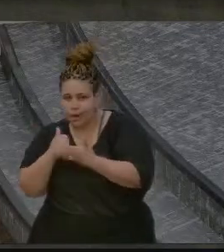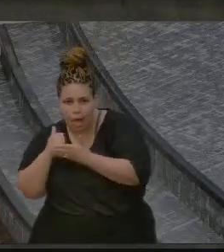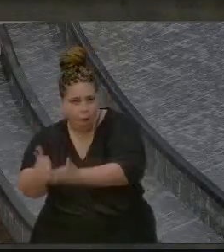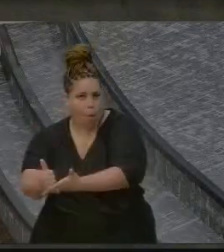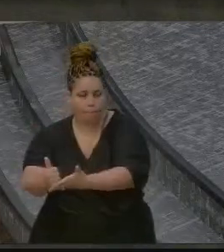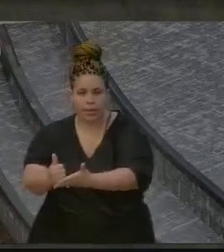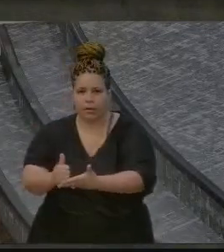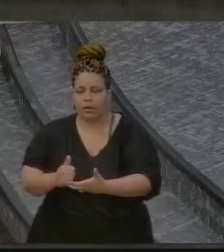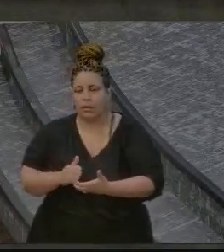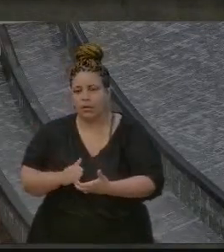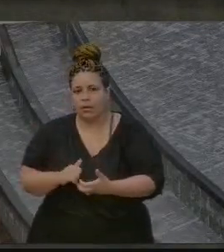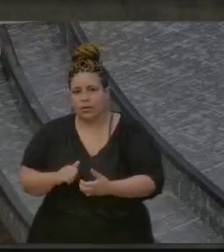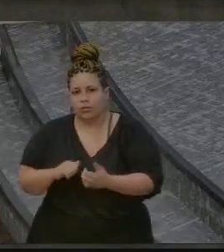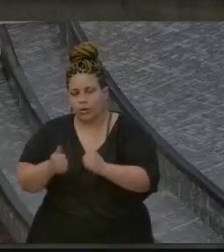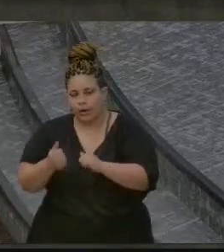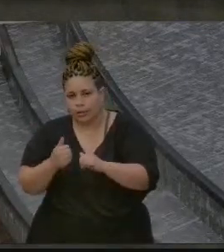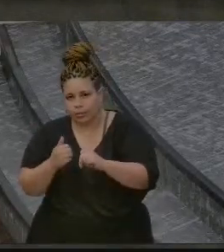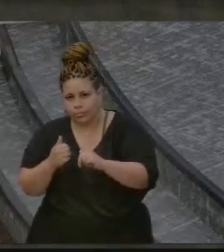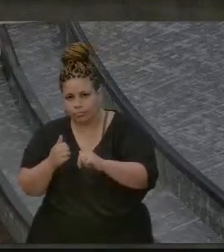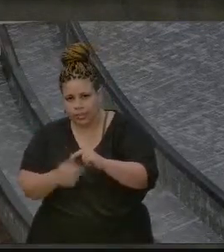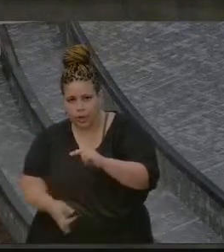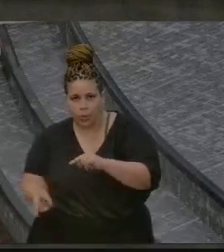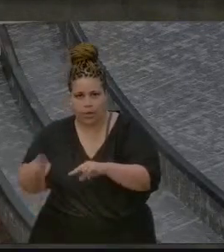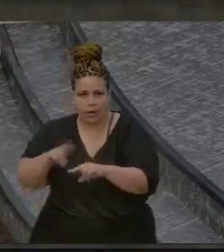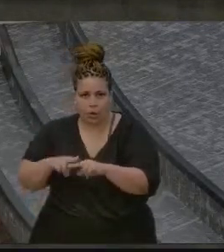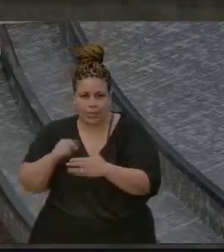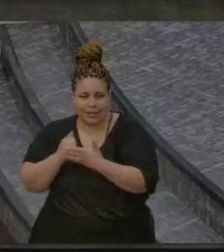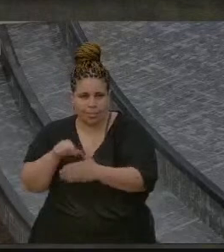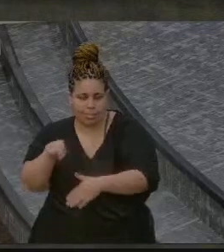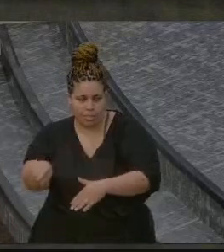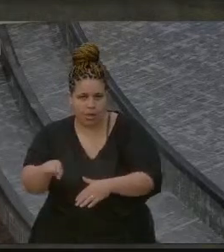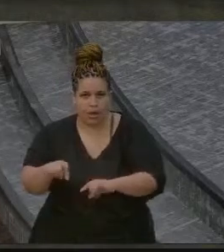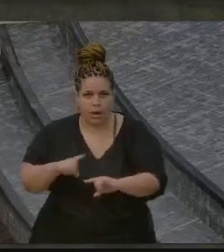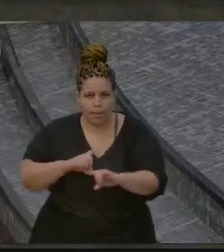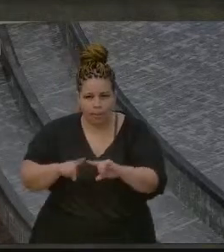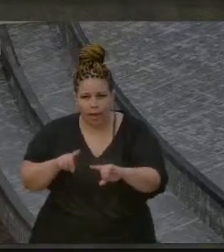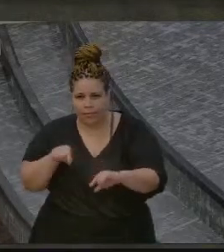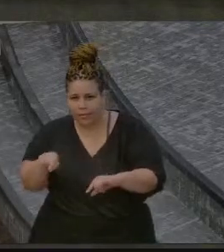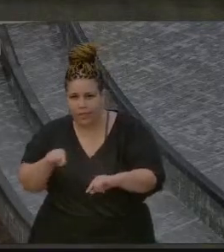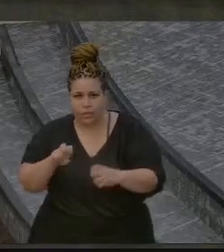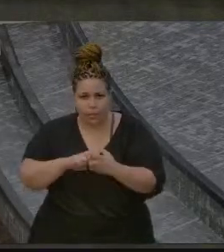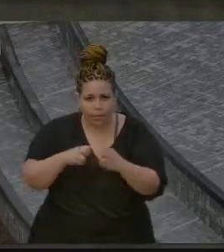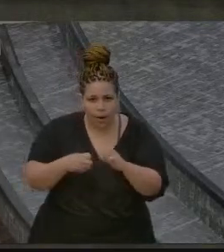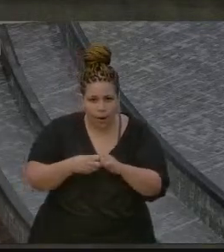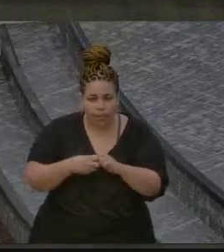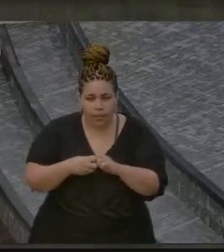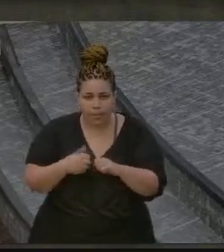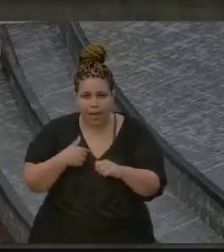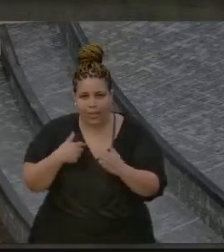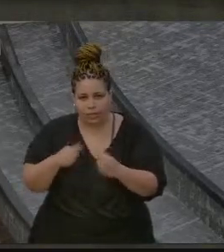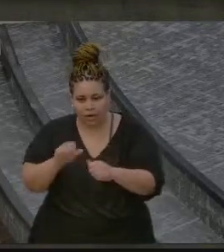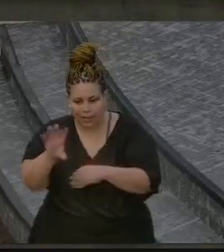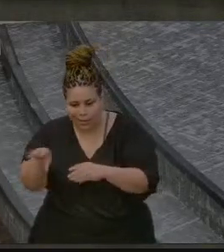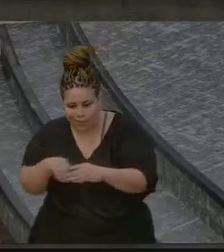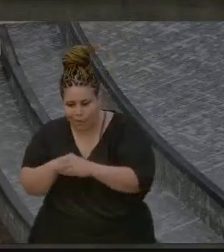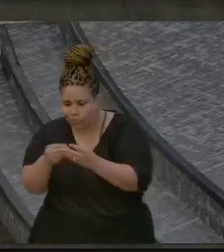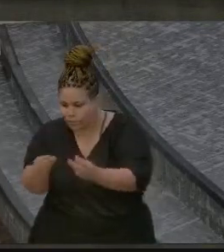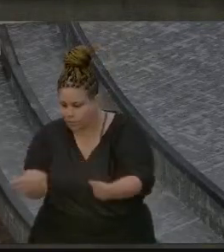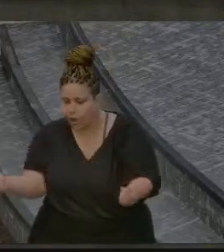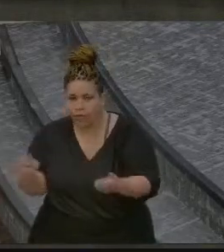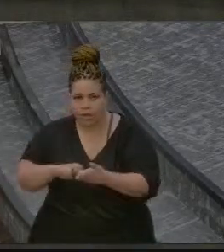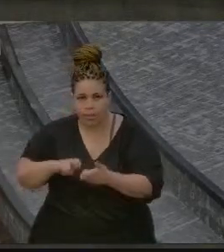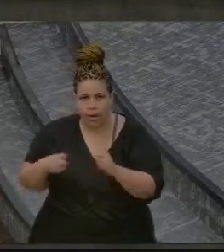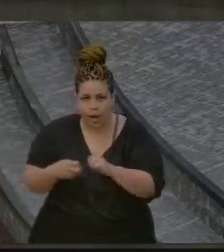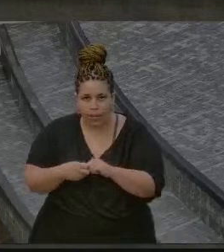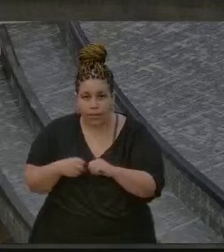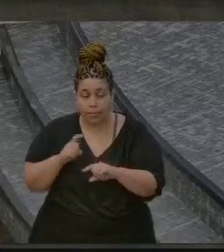paying attention to, if there's a problem, I put my energy into solving the problem, and I forget about sometimes the things